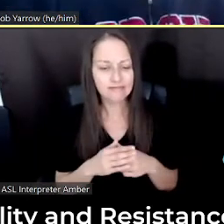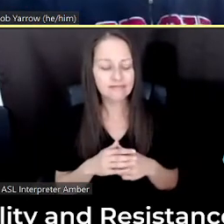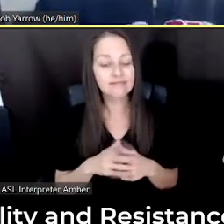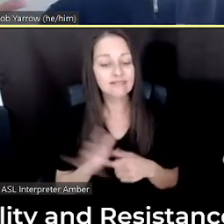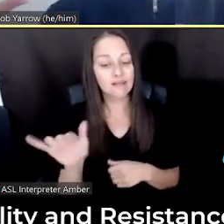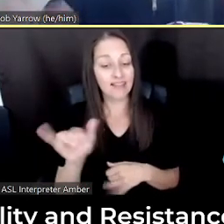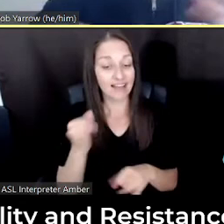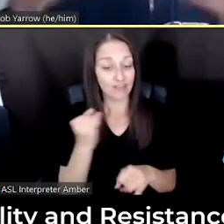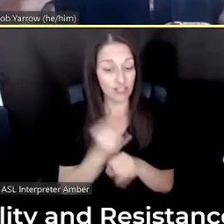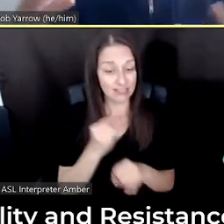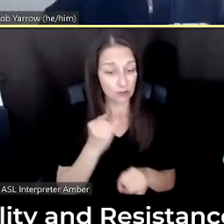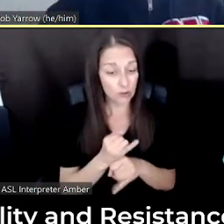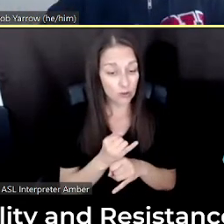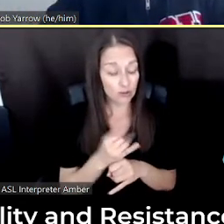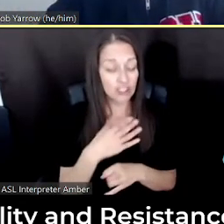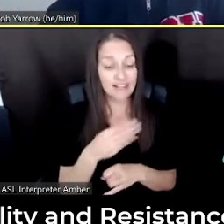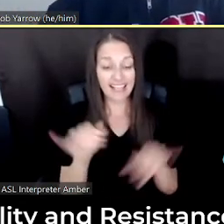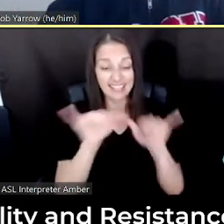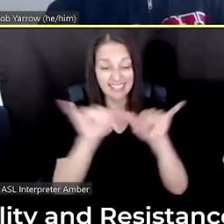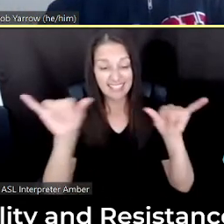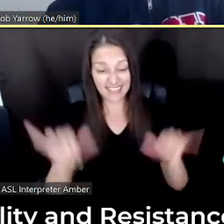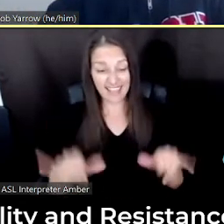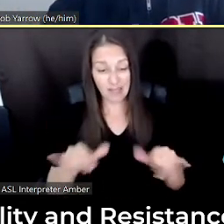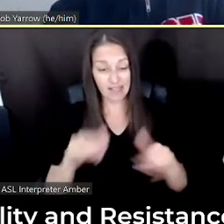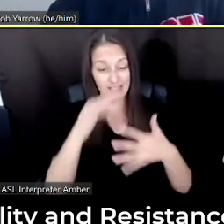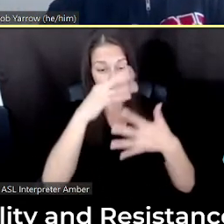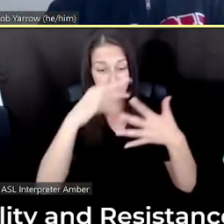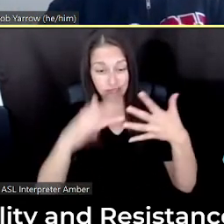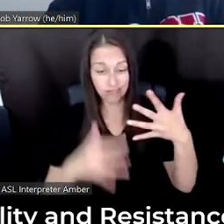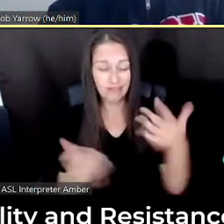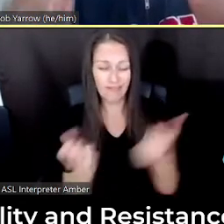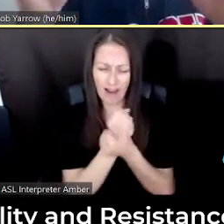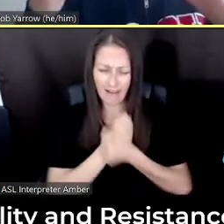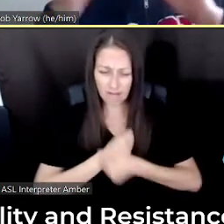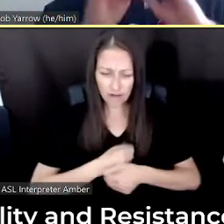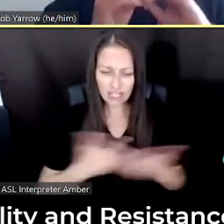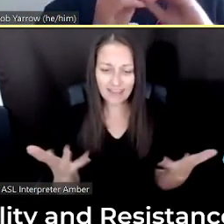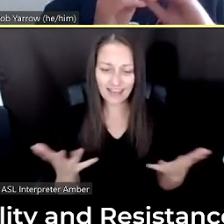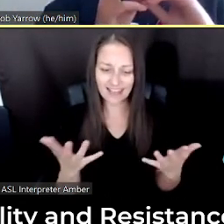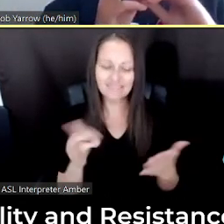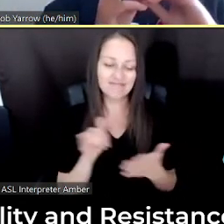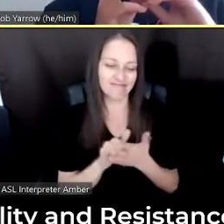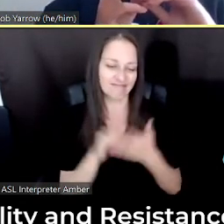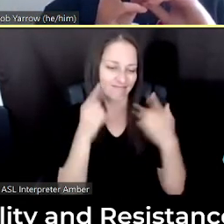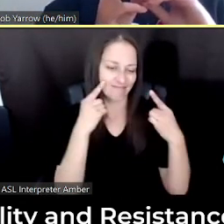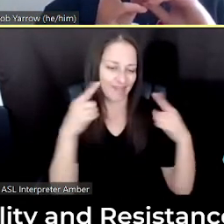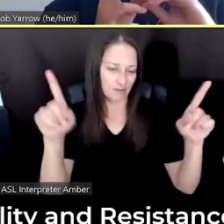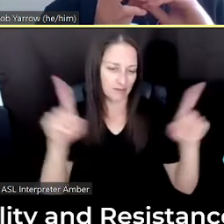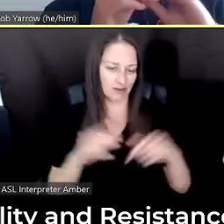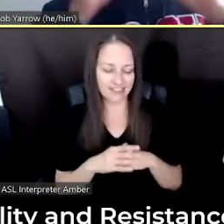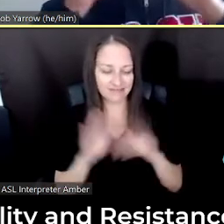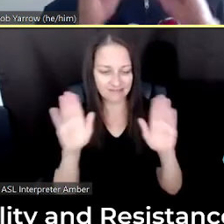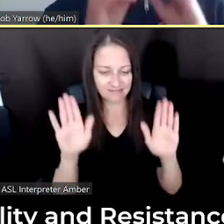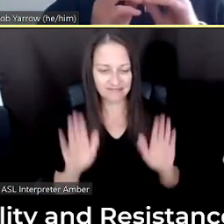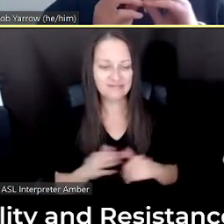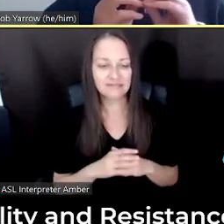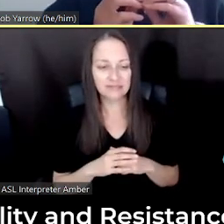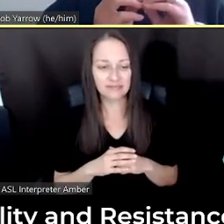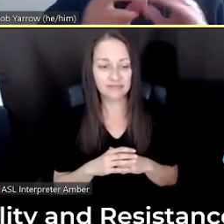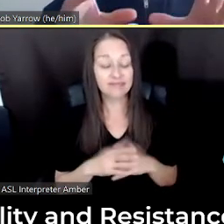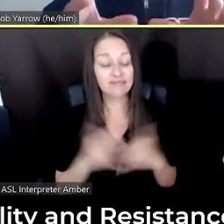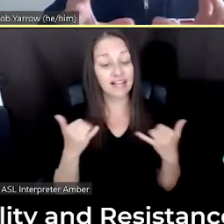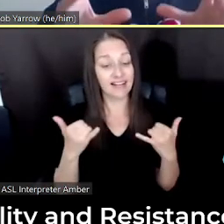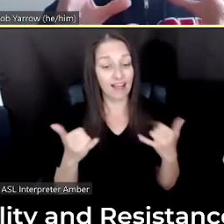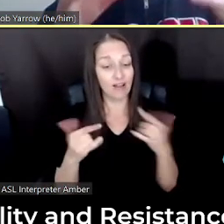but systemically through everything, that would be great. And I'm also in this conversation reminded